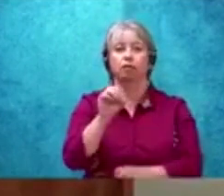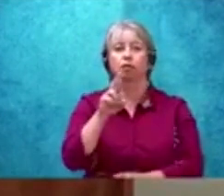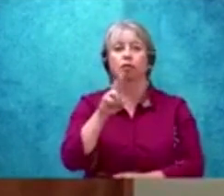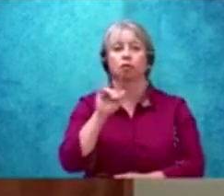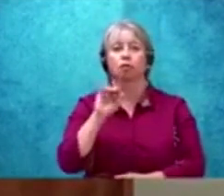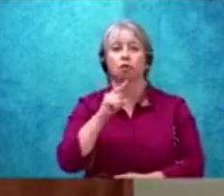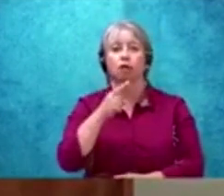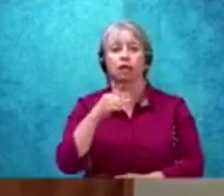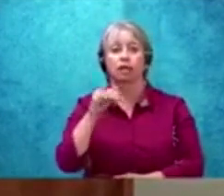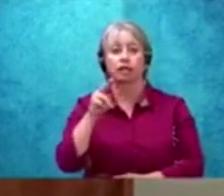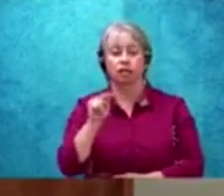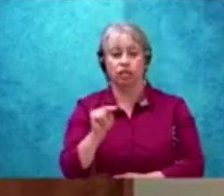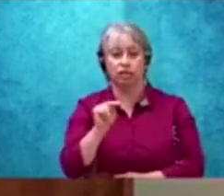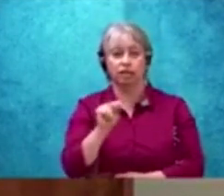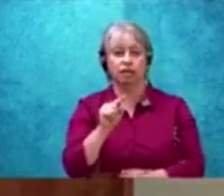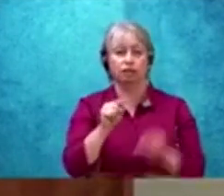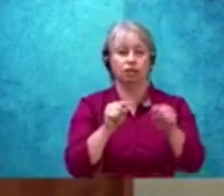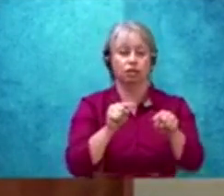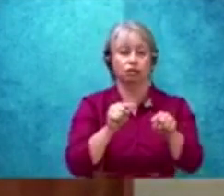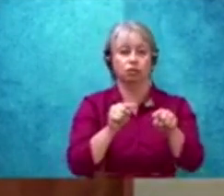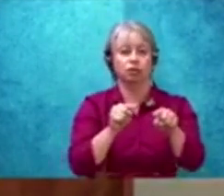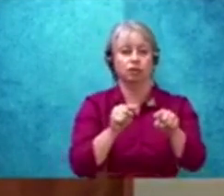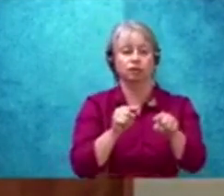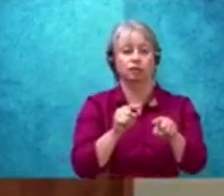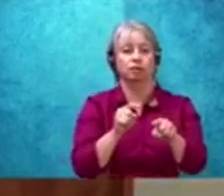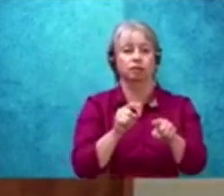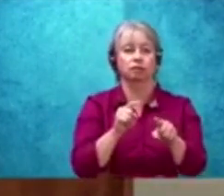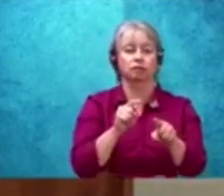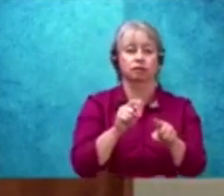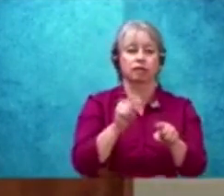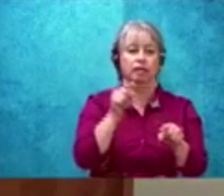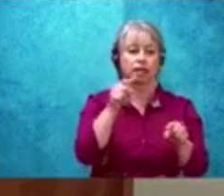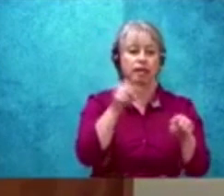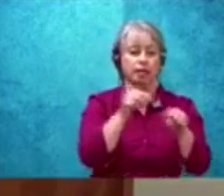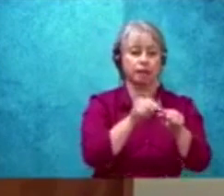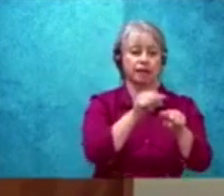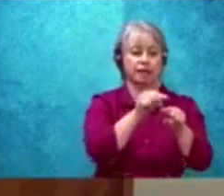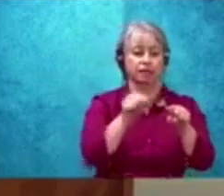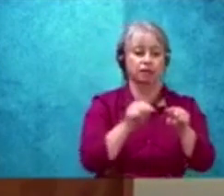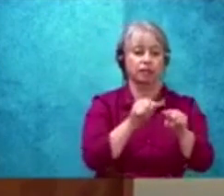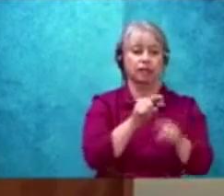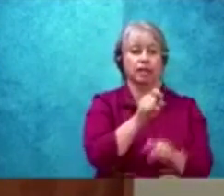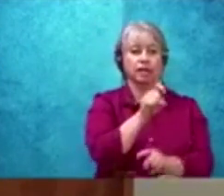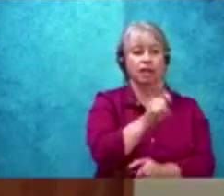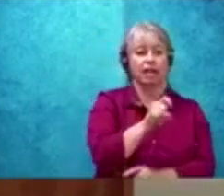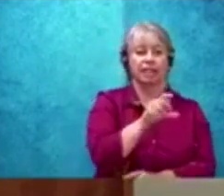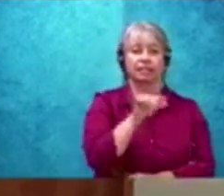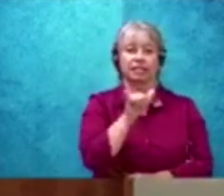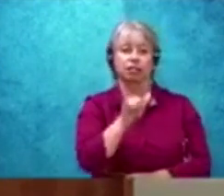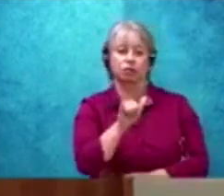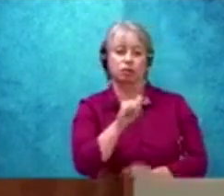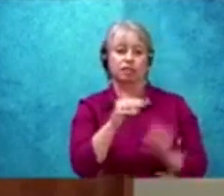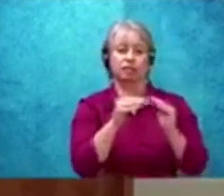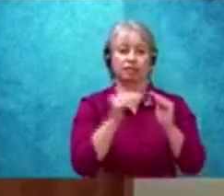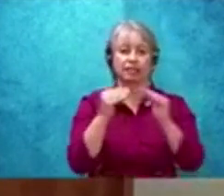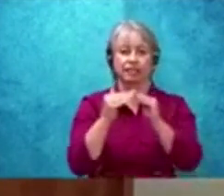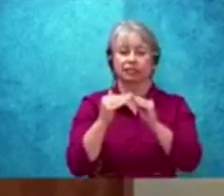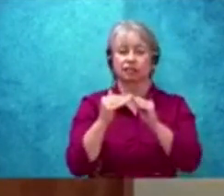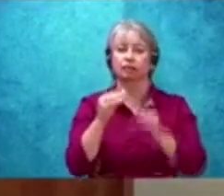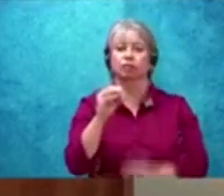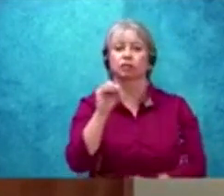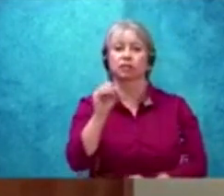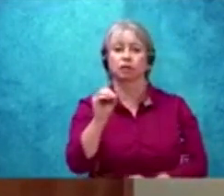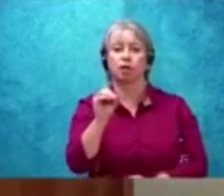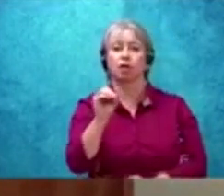two points, or the two axes, meet here, and x and y values are both